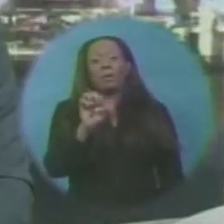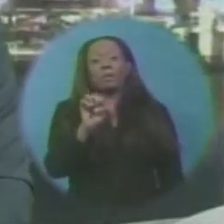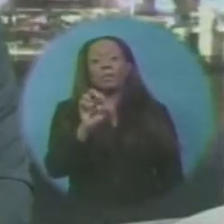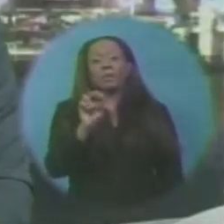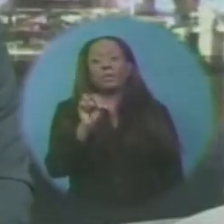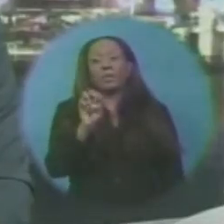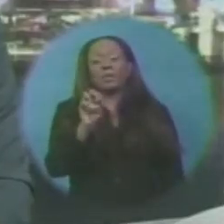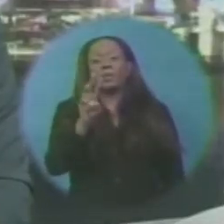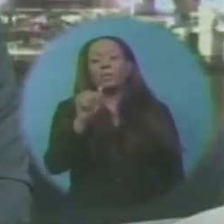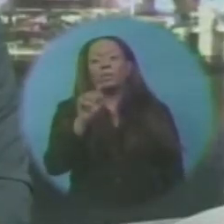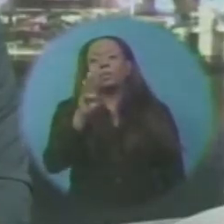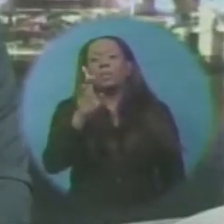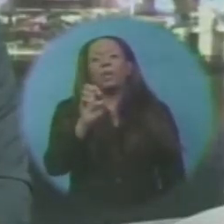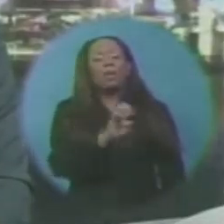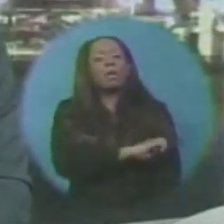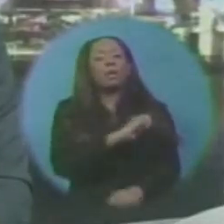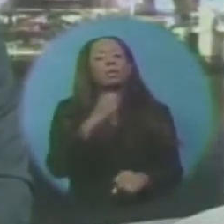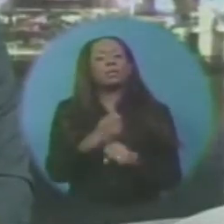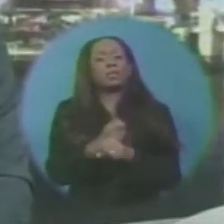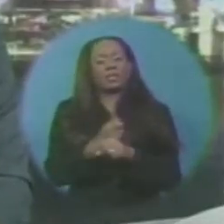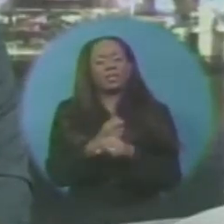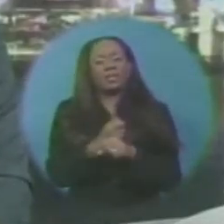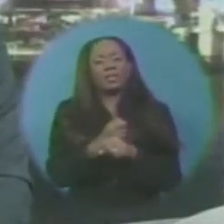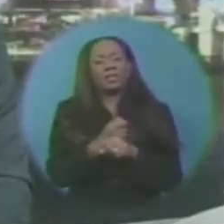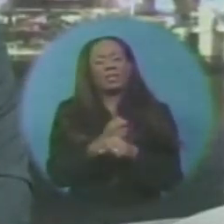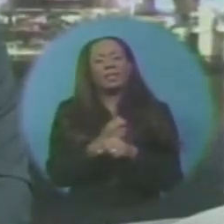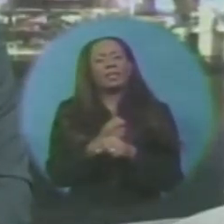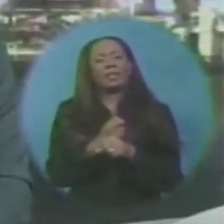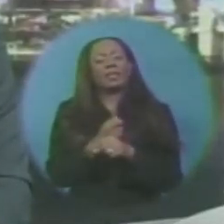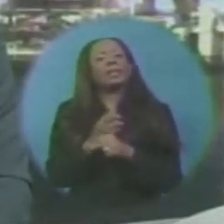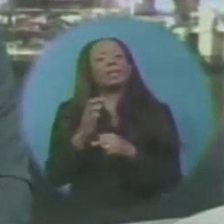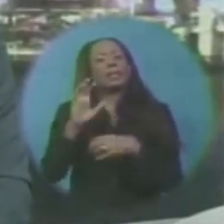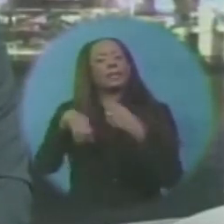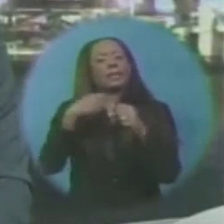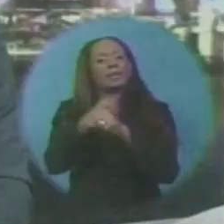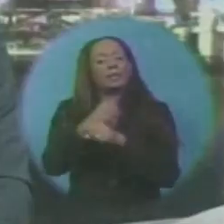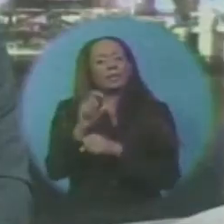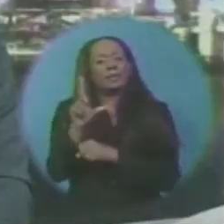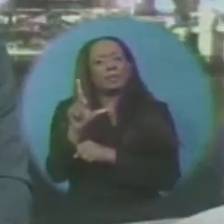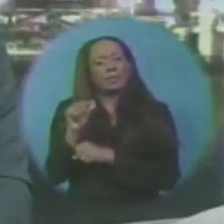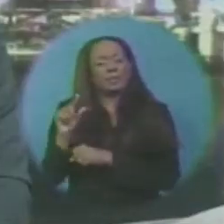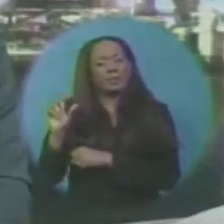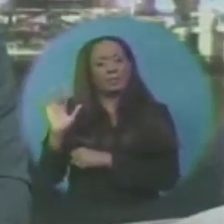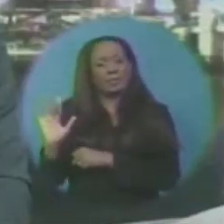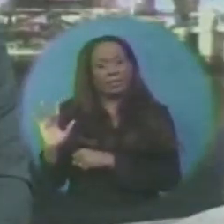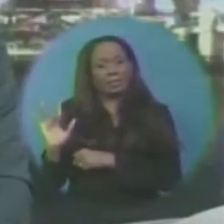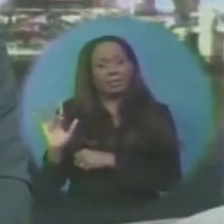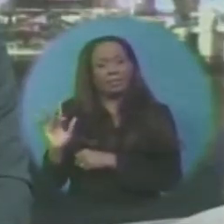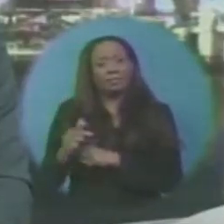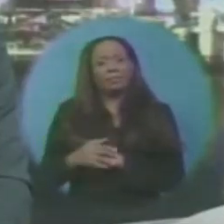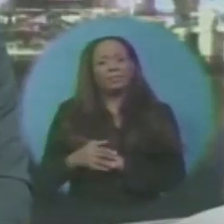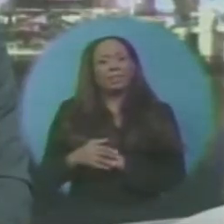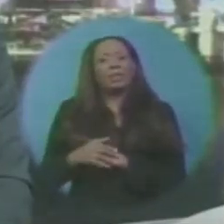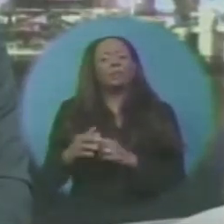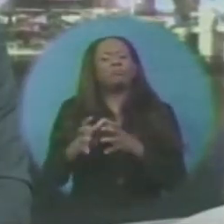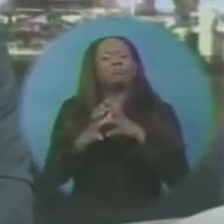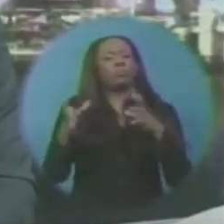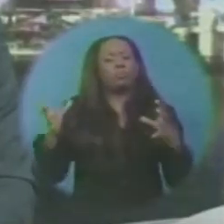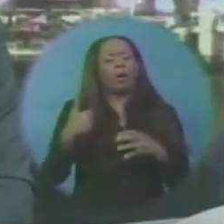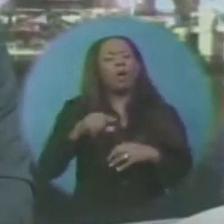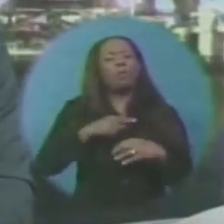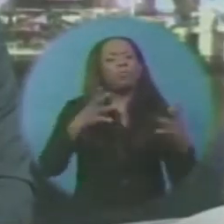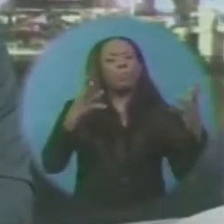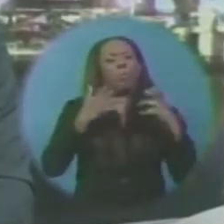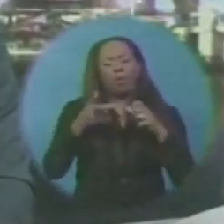energy by the year 2035. He says the main source of the waste-load energy is expected to come from sugarcane,